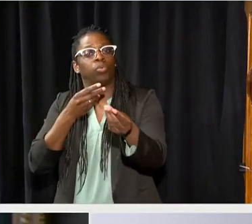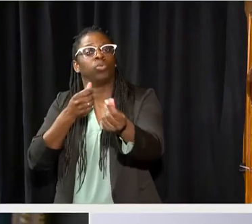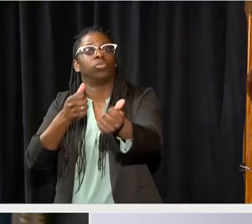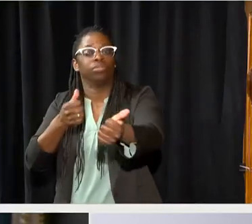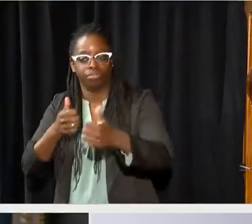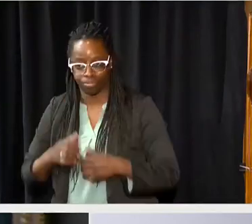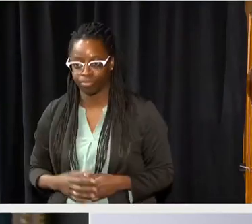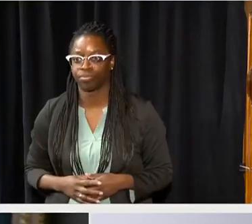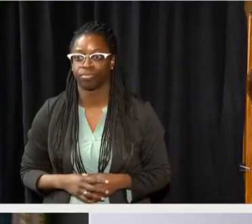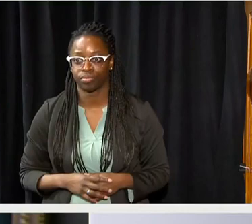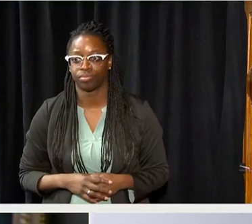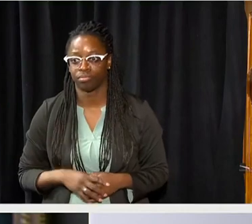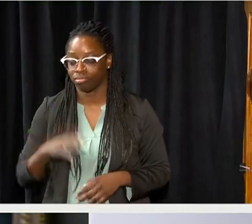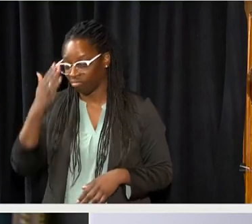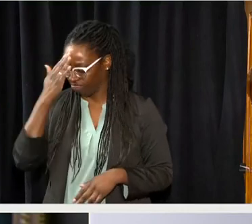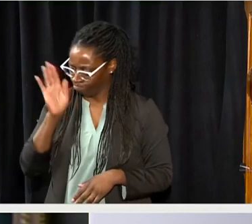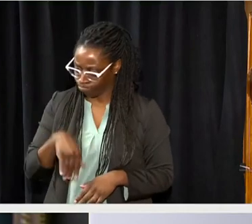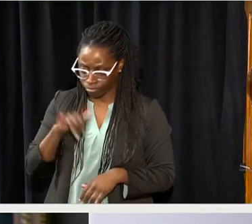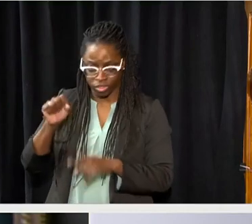there are challenges,